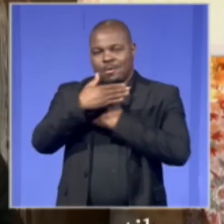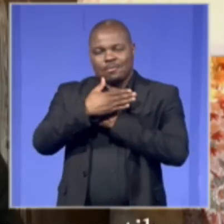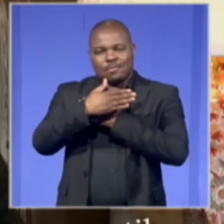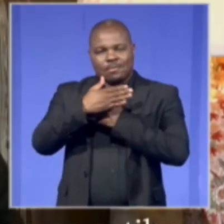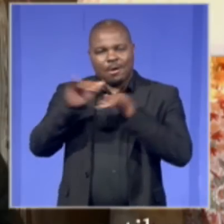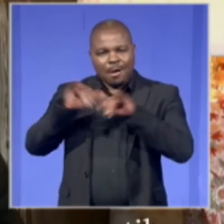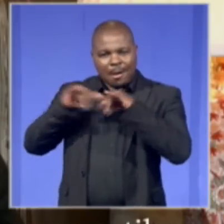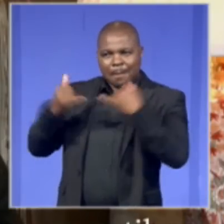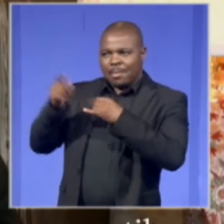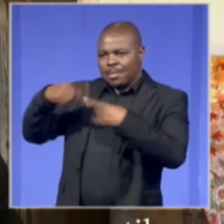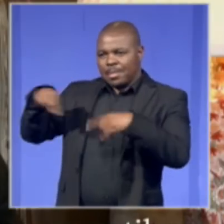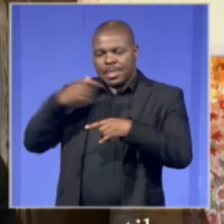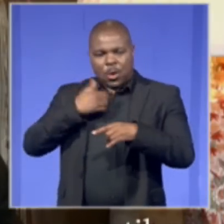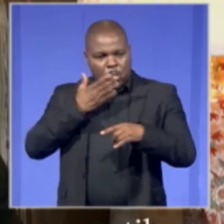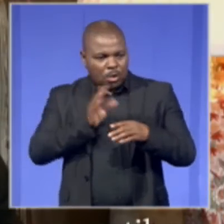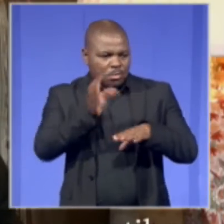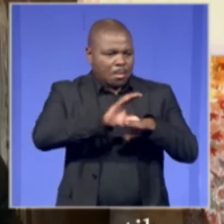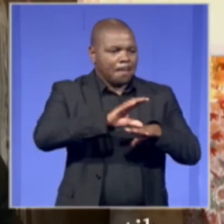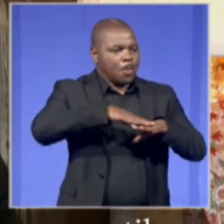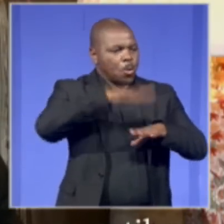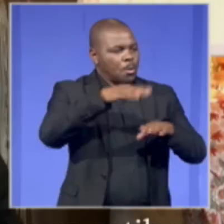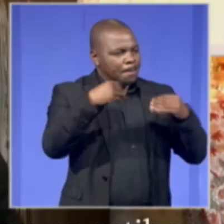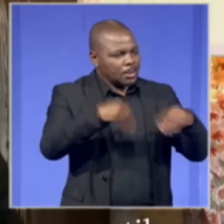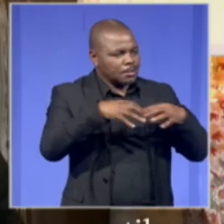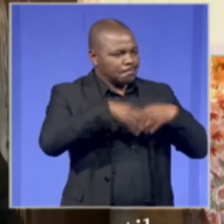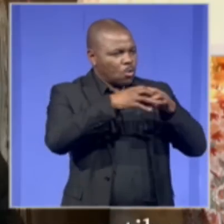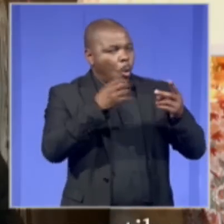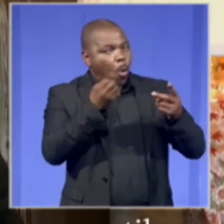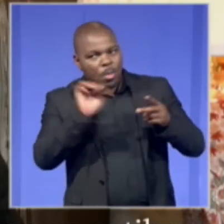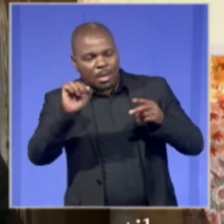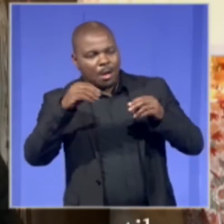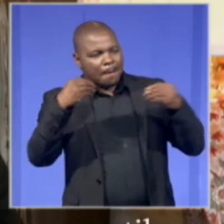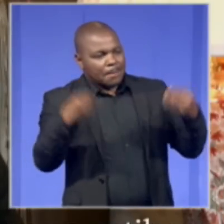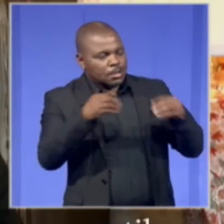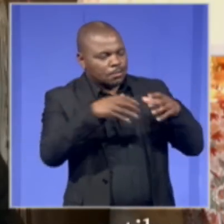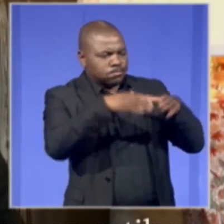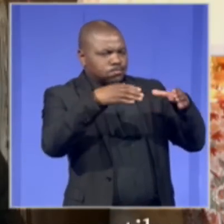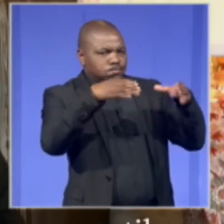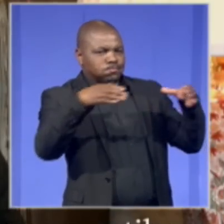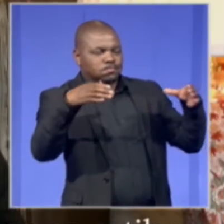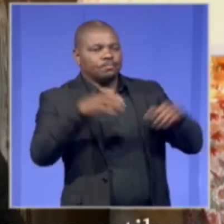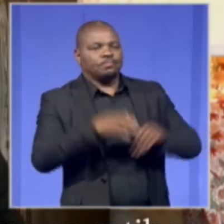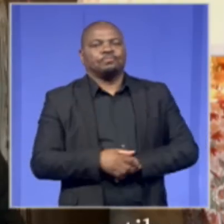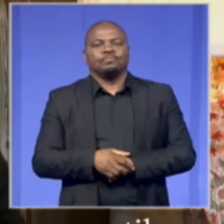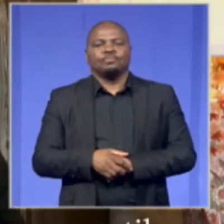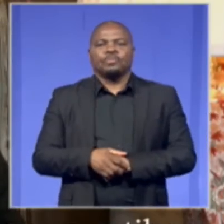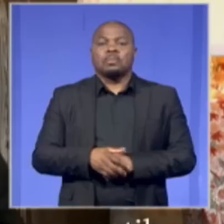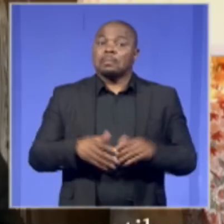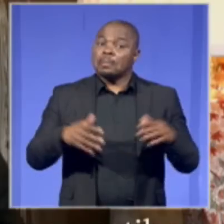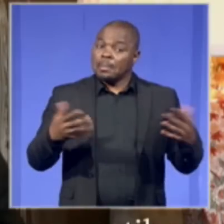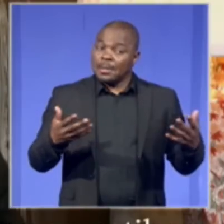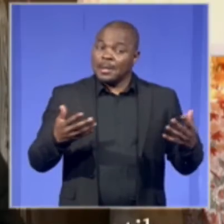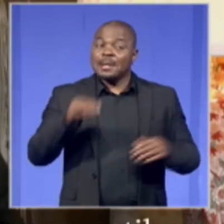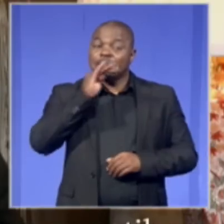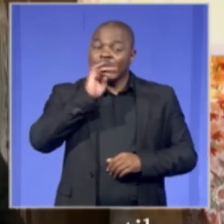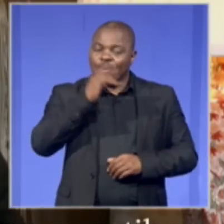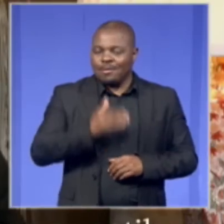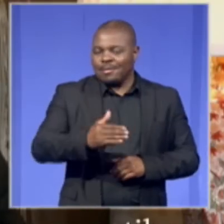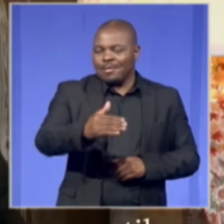or expand their presence in our economy. As this happens, more jobs will be